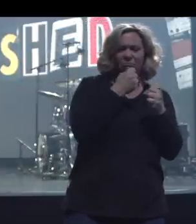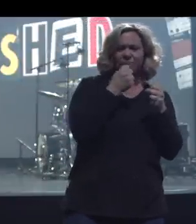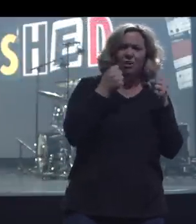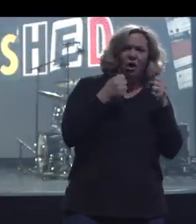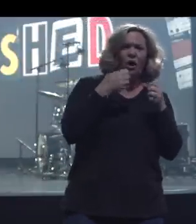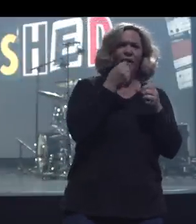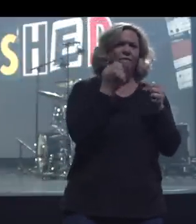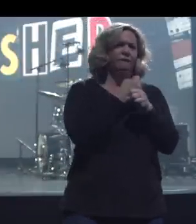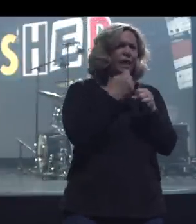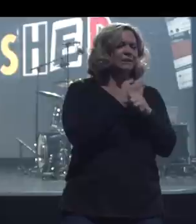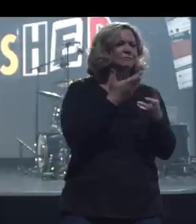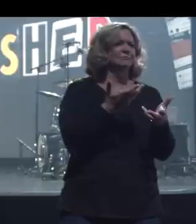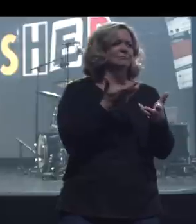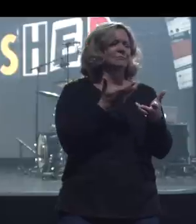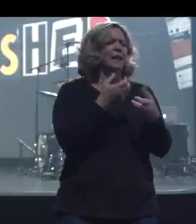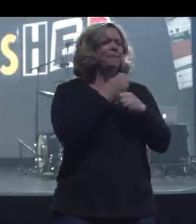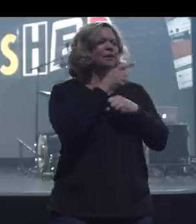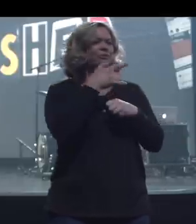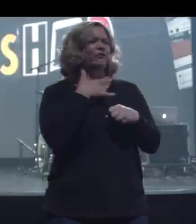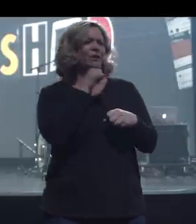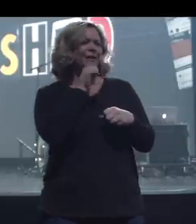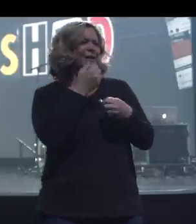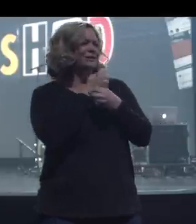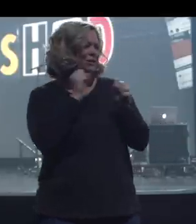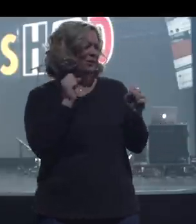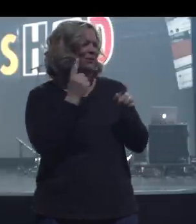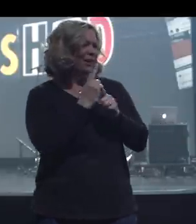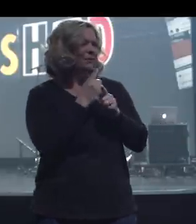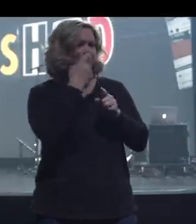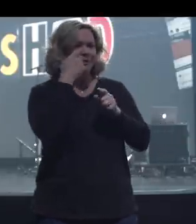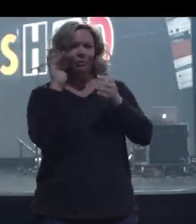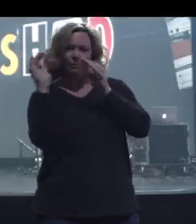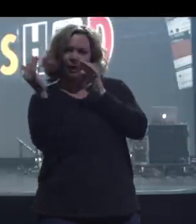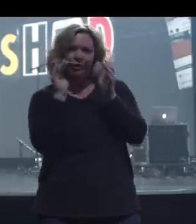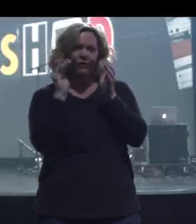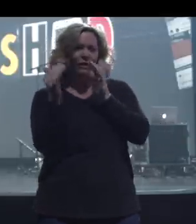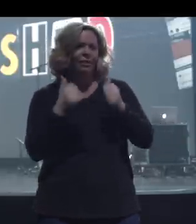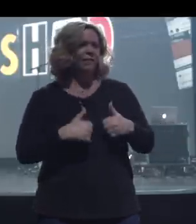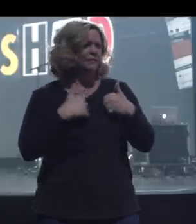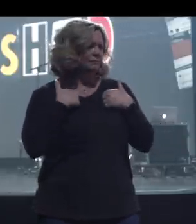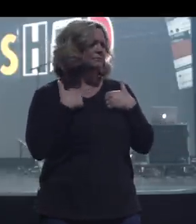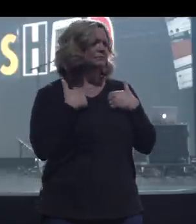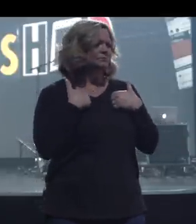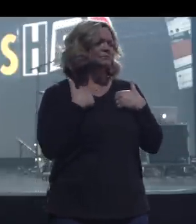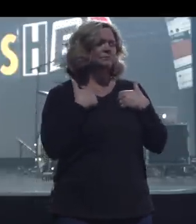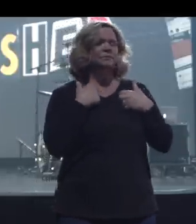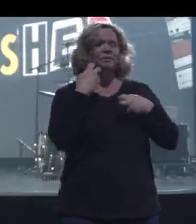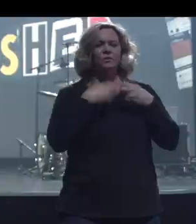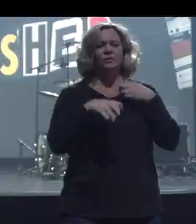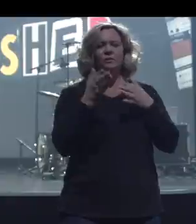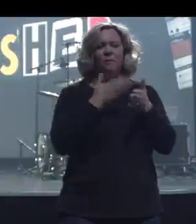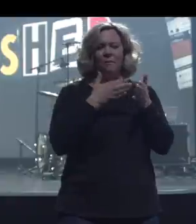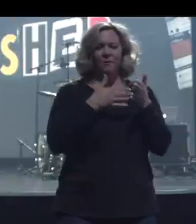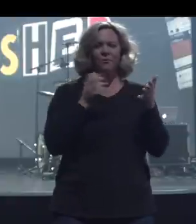I mean, it's just, it drives insecurities in us like crazy. But watch this, and this is the hard part, okay? Someone's giving you the heads